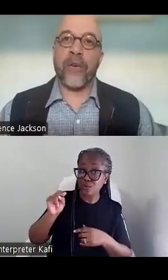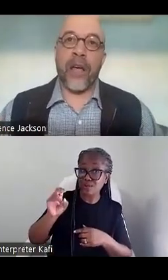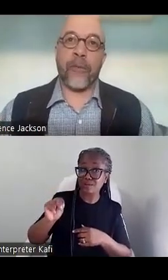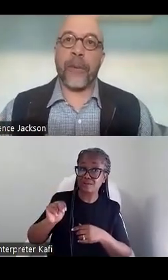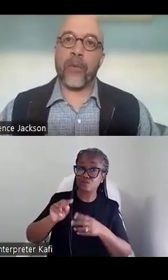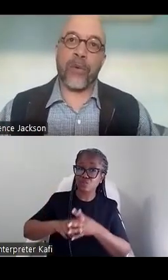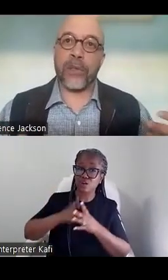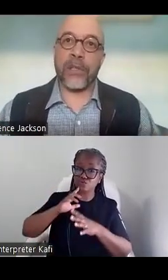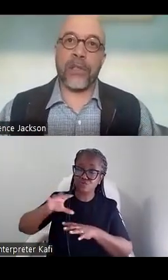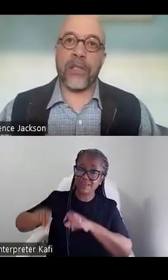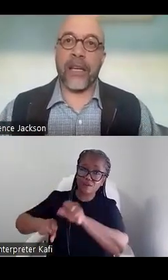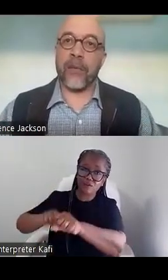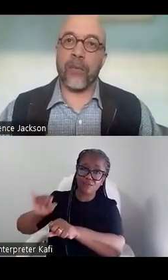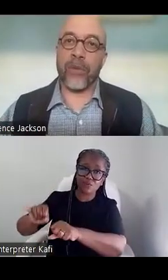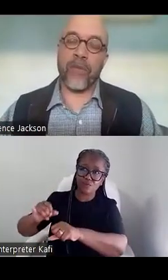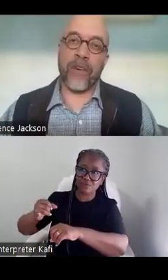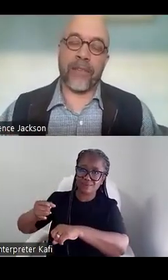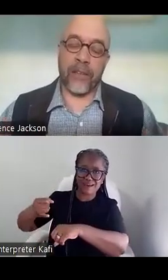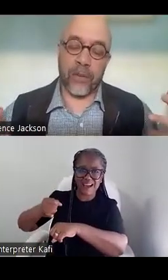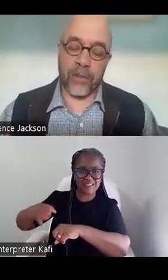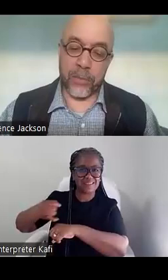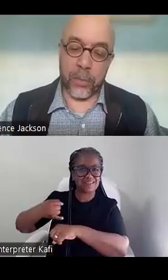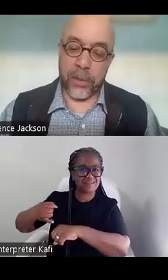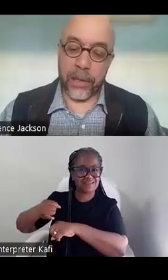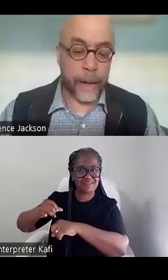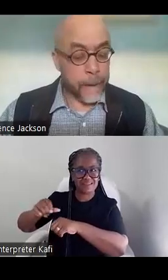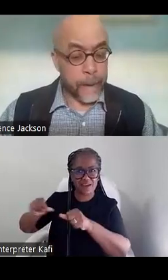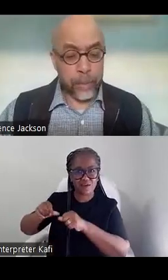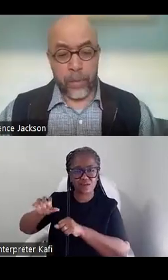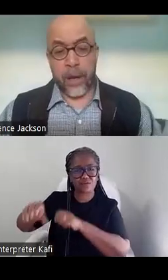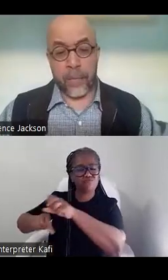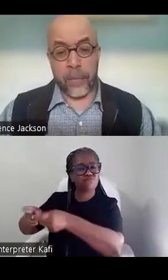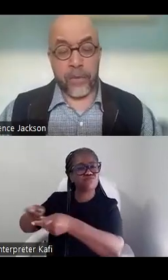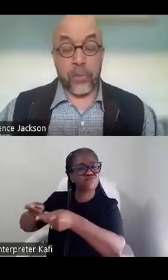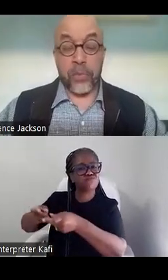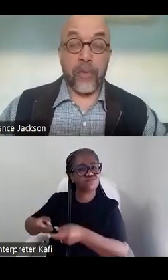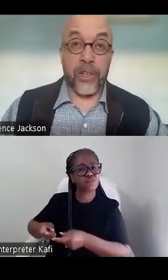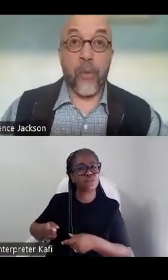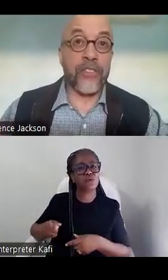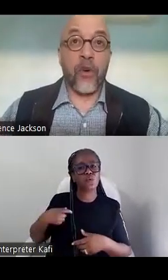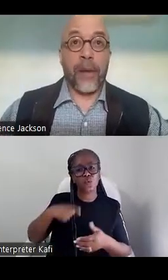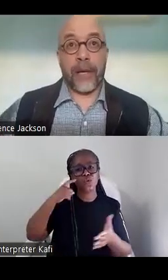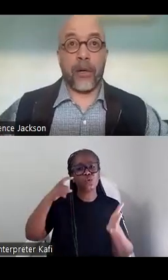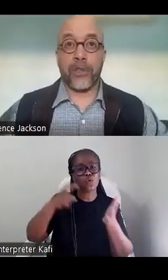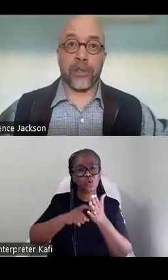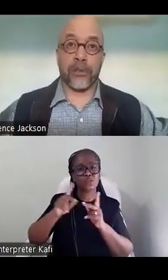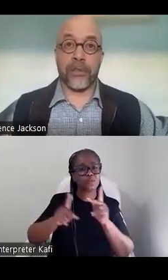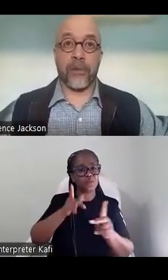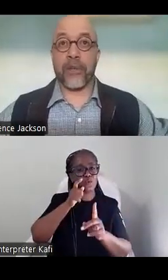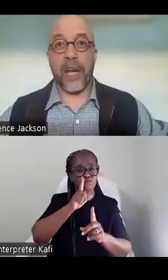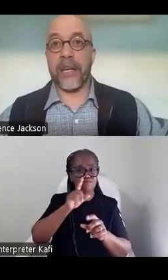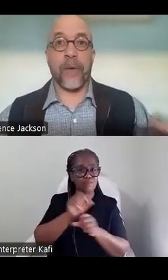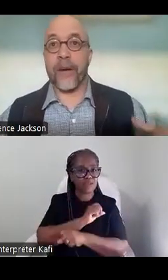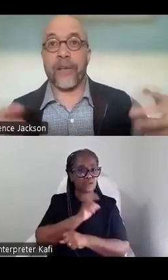a lot of people were really taken with the fact that, this seems to be like the original Black culture that